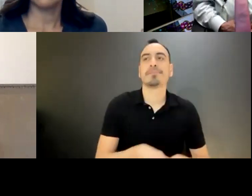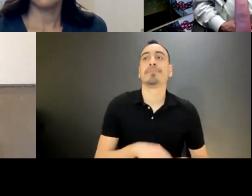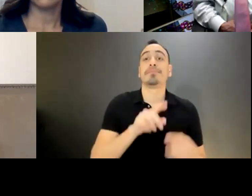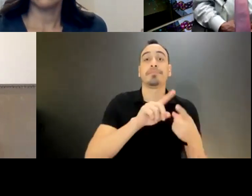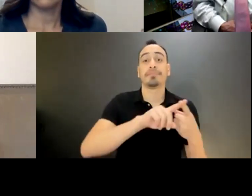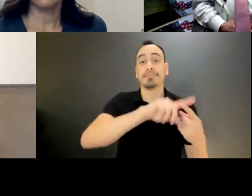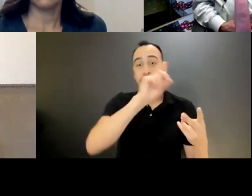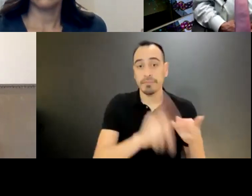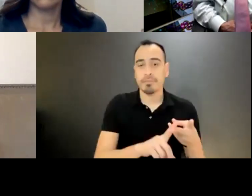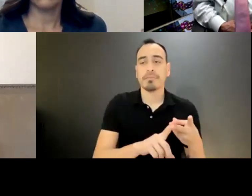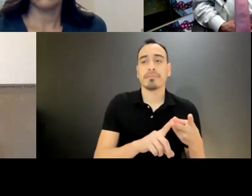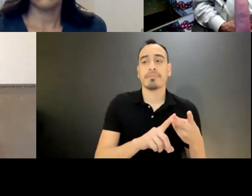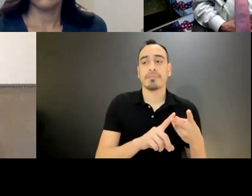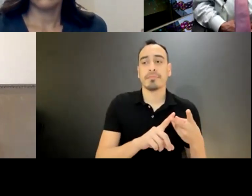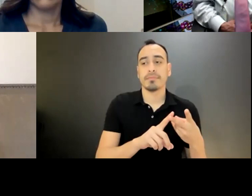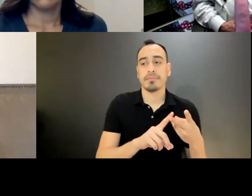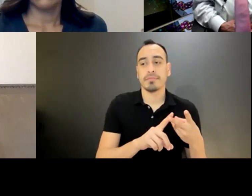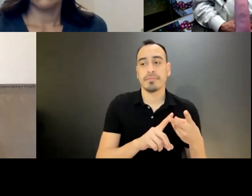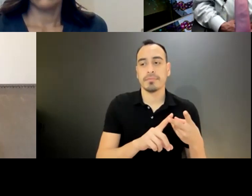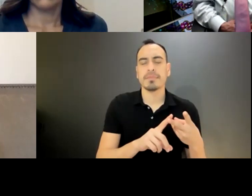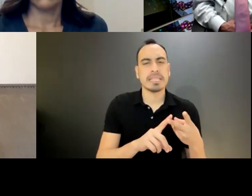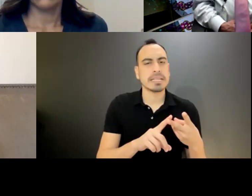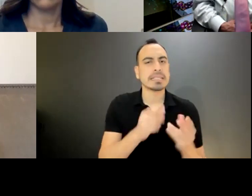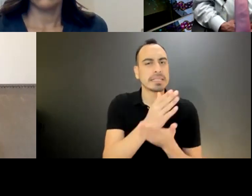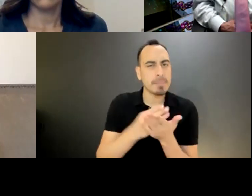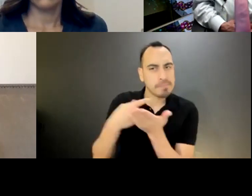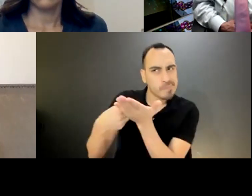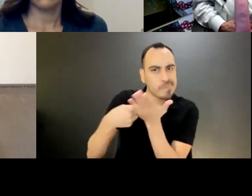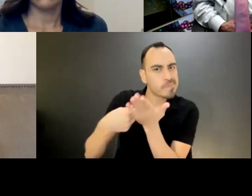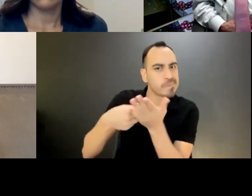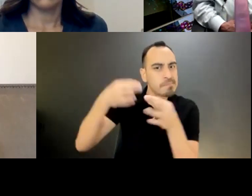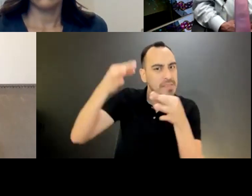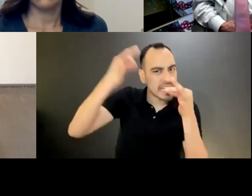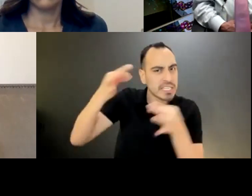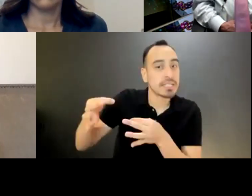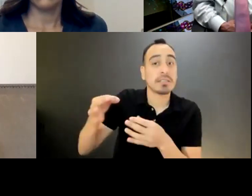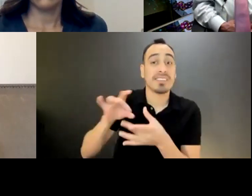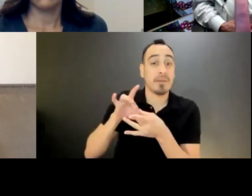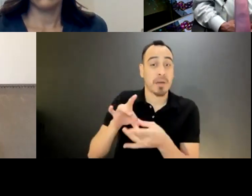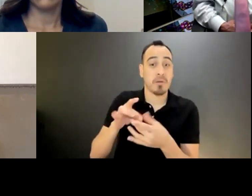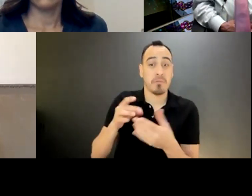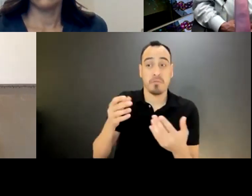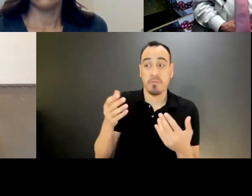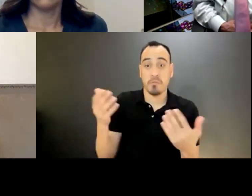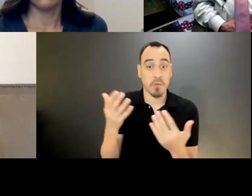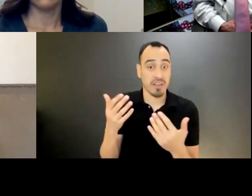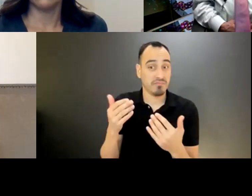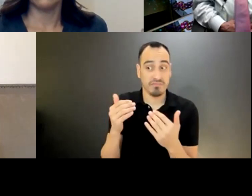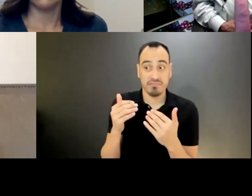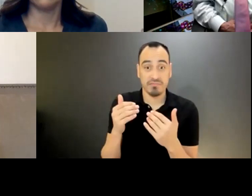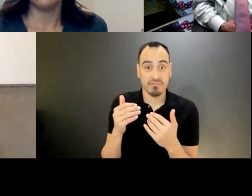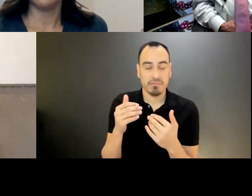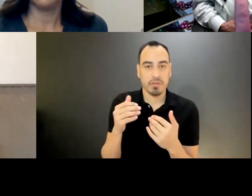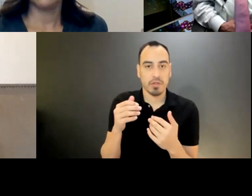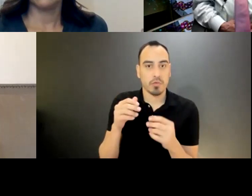that, there was decisions made based on what the perceived risk was. Yes, I do hear what